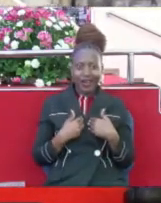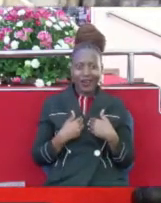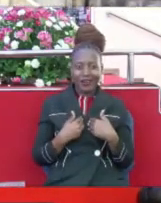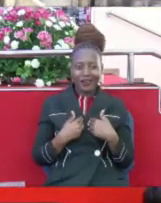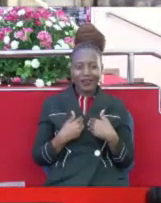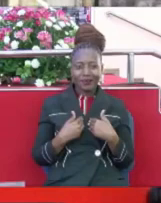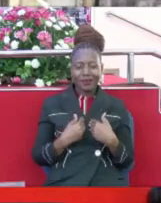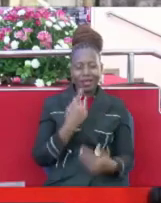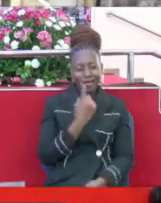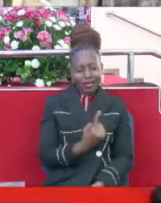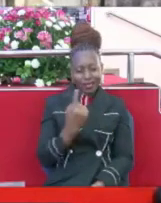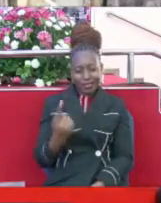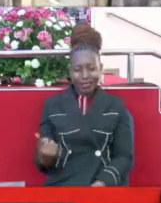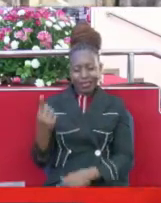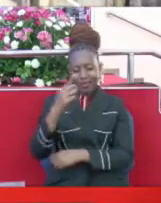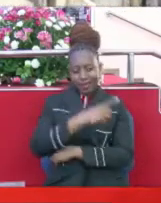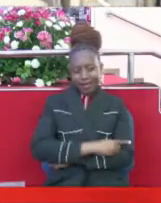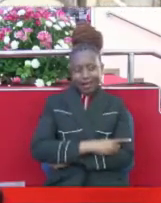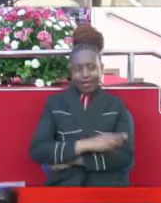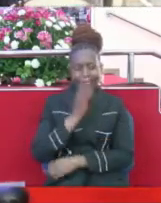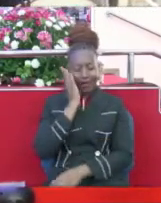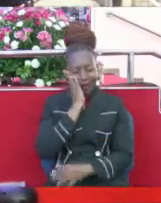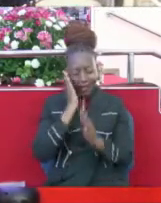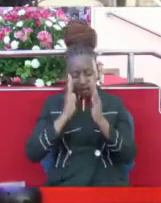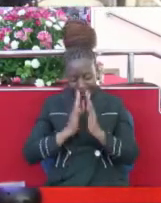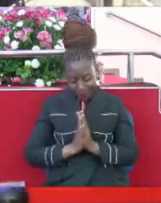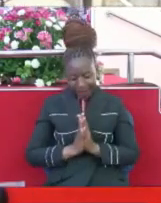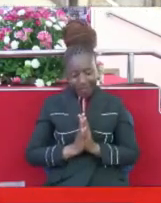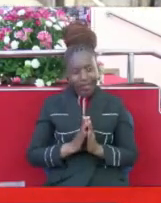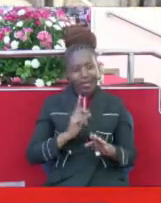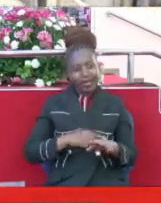single day without fail at 3 a.m.